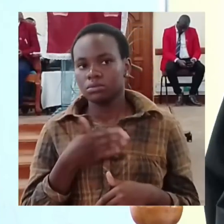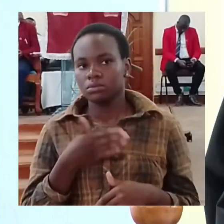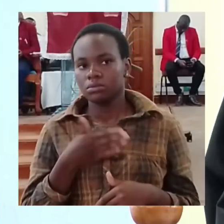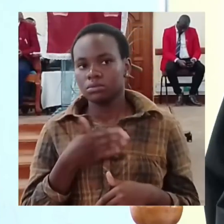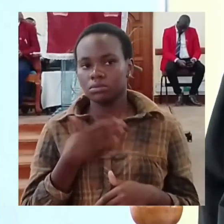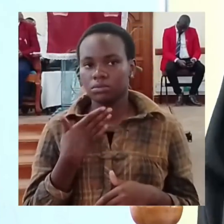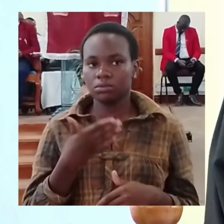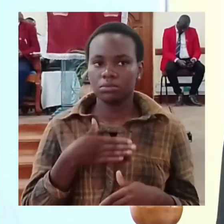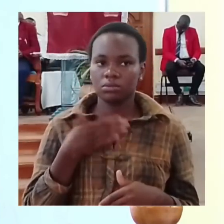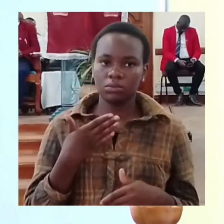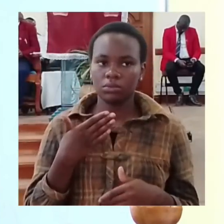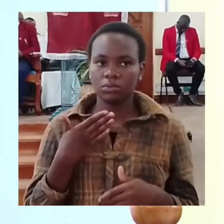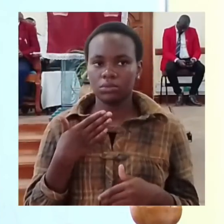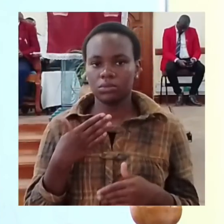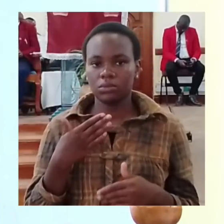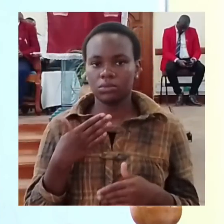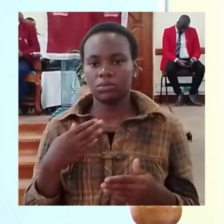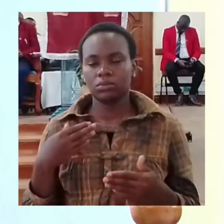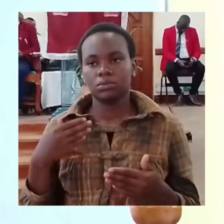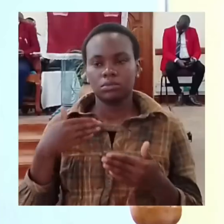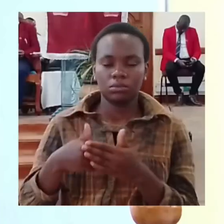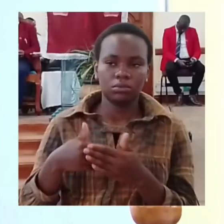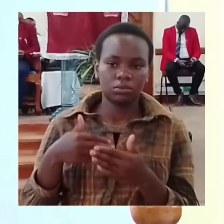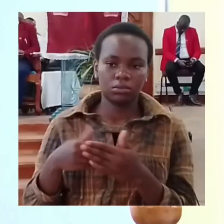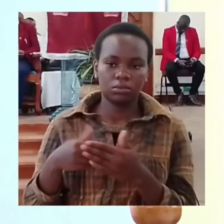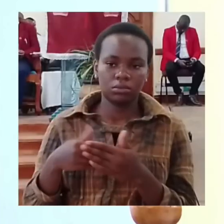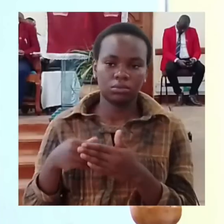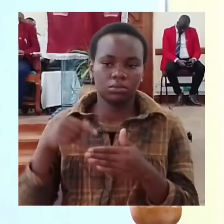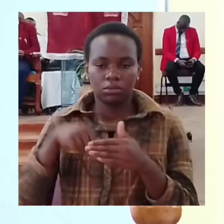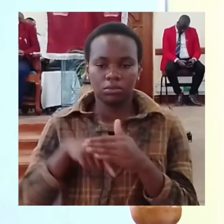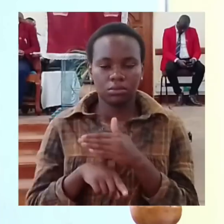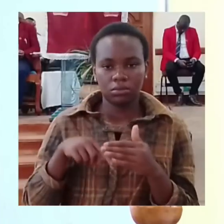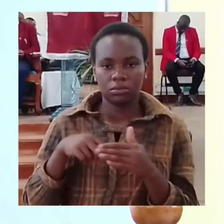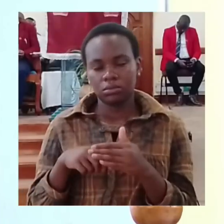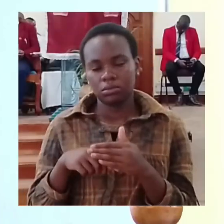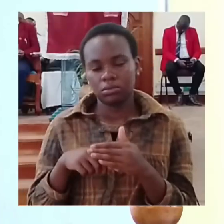ngoro yakwa, nĩ